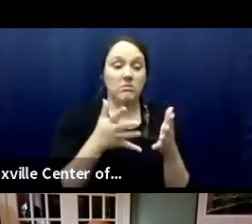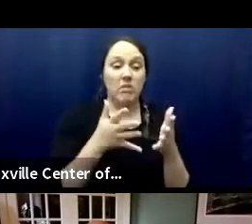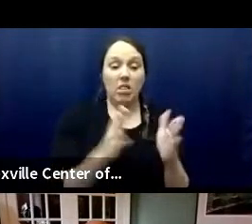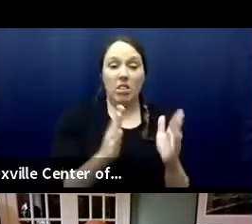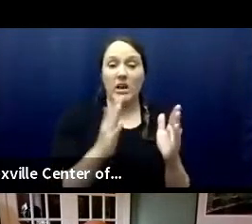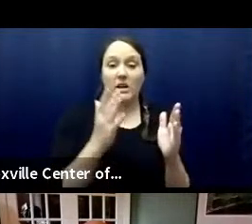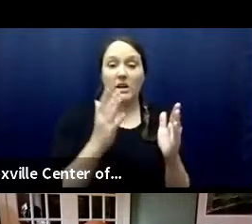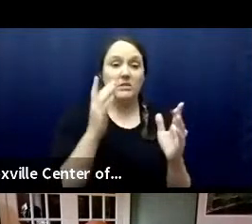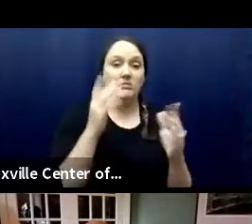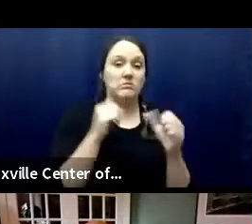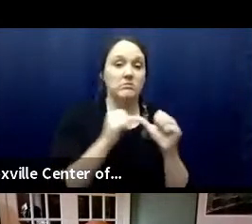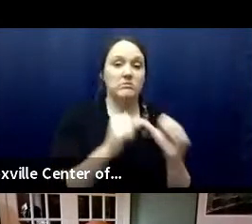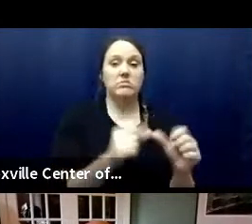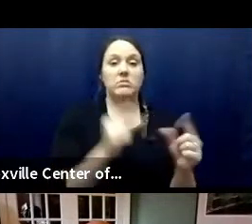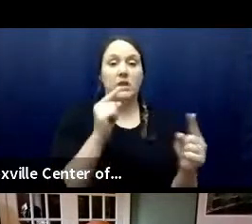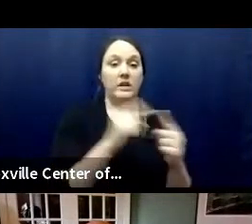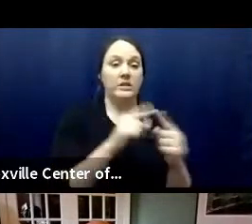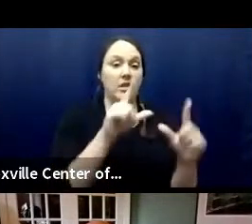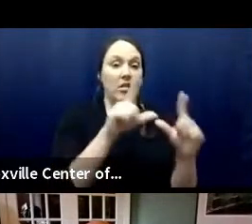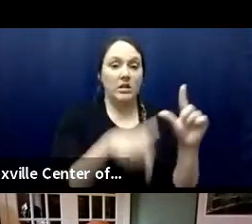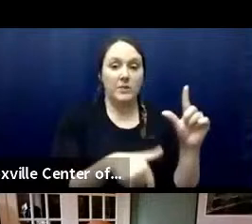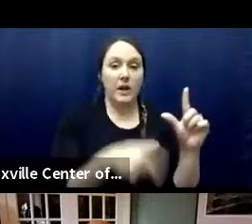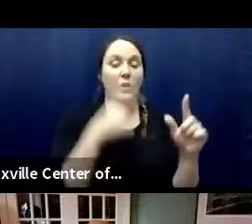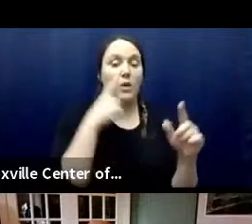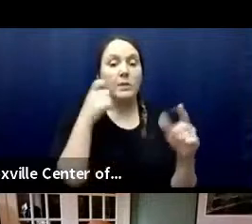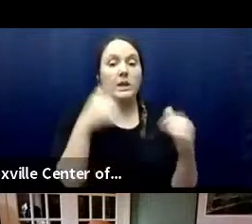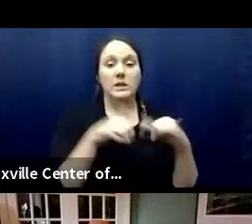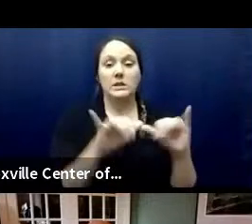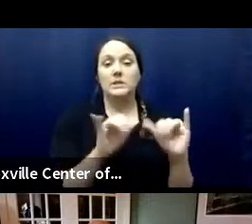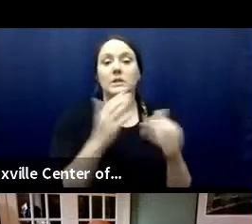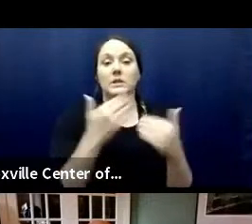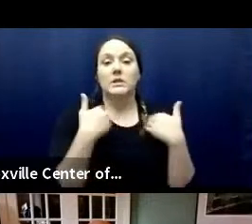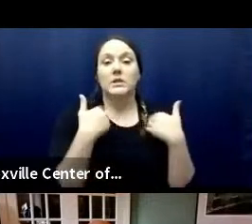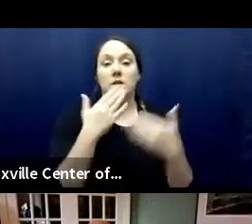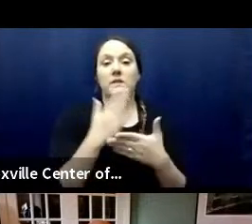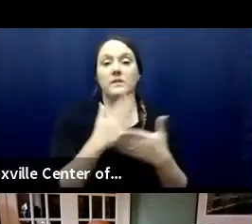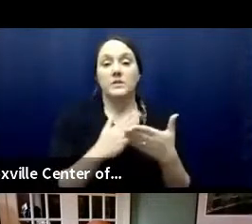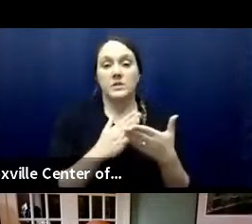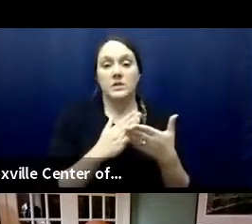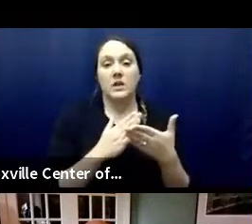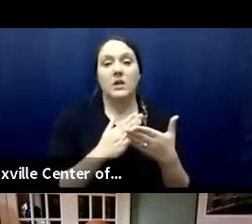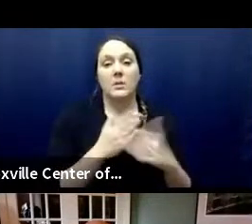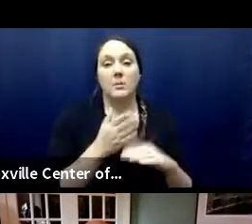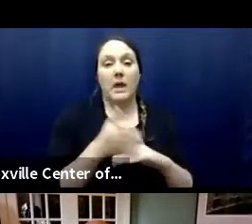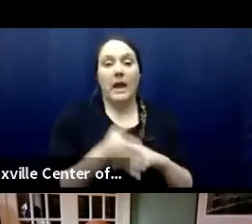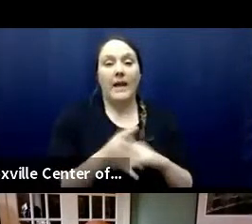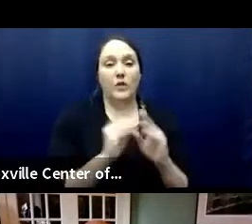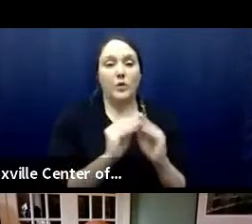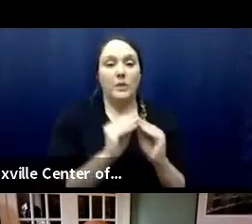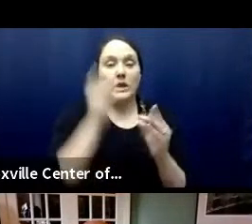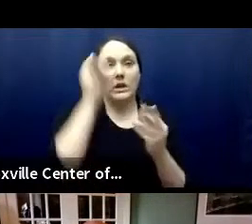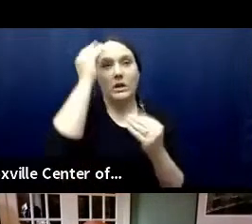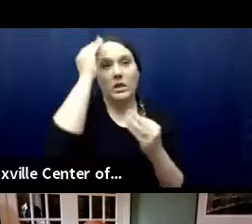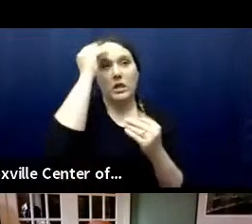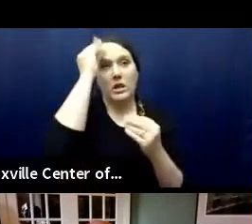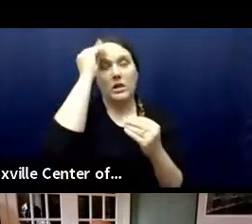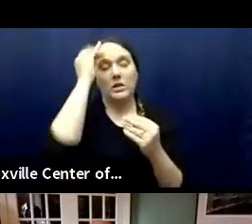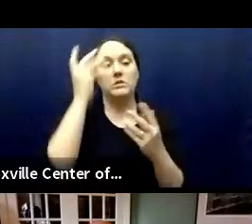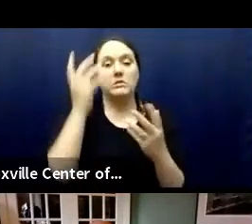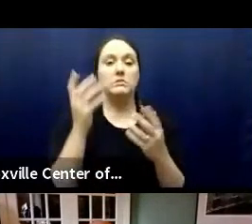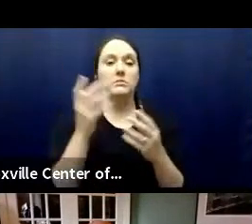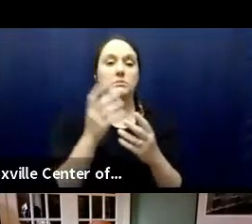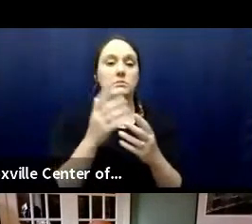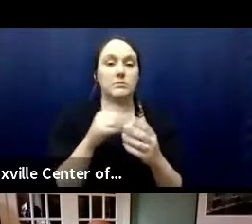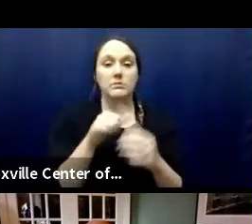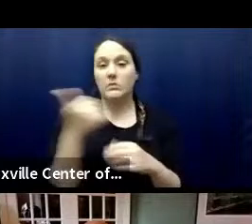to its expired date, because there still is going to be there'll be some after meeting thought, even if we do have